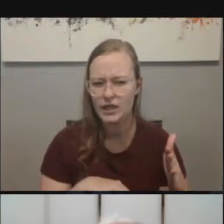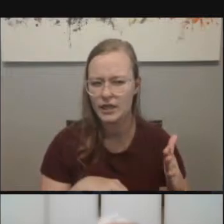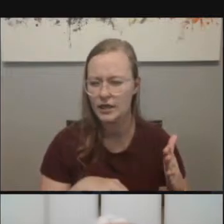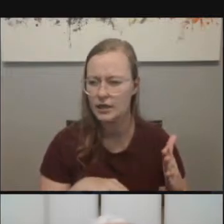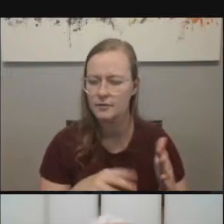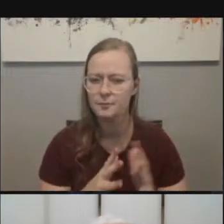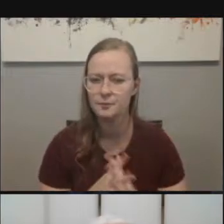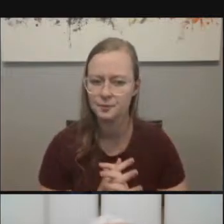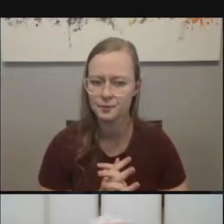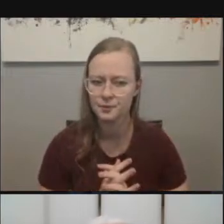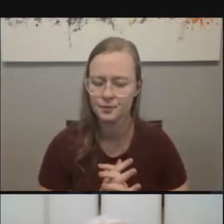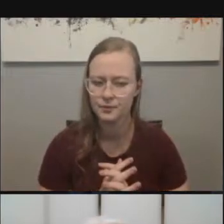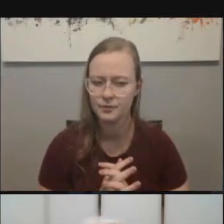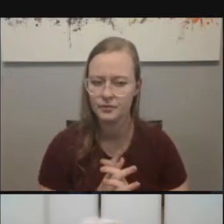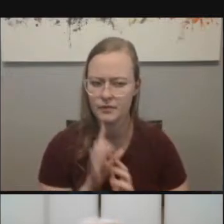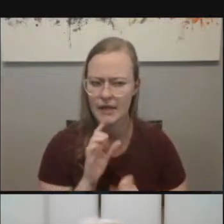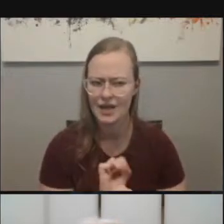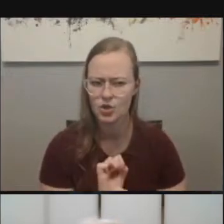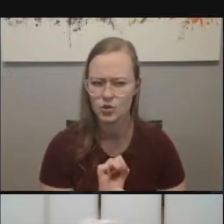Actually,